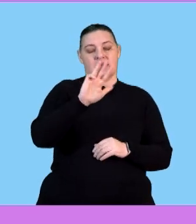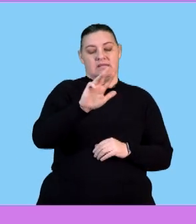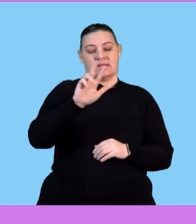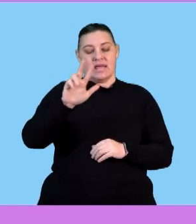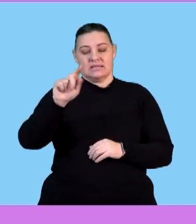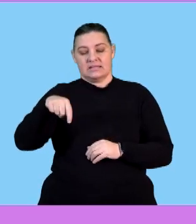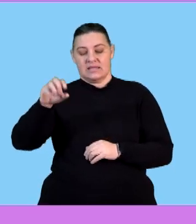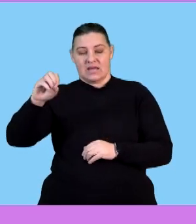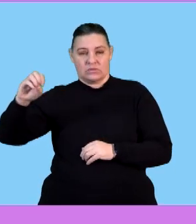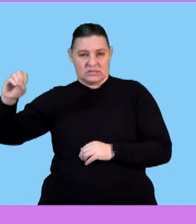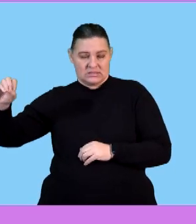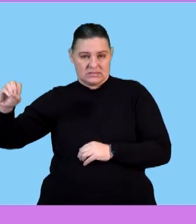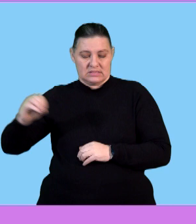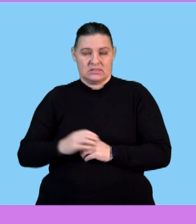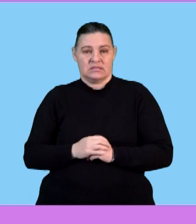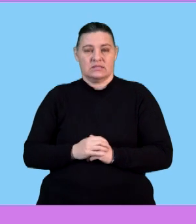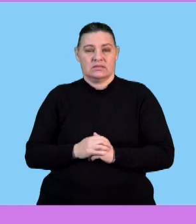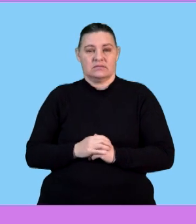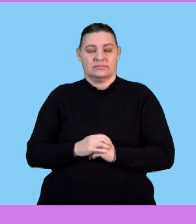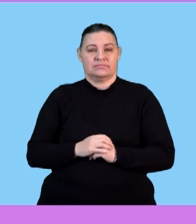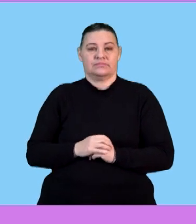minus 98,000 Rand